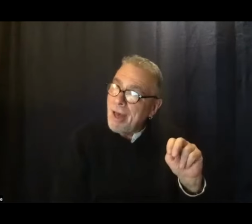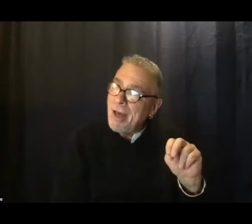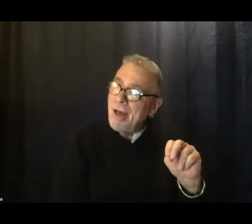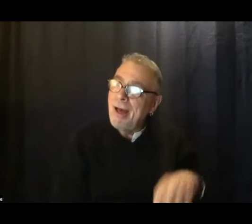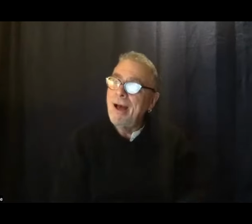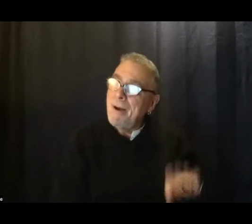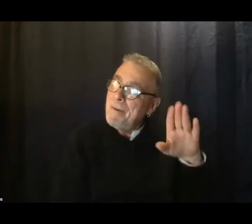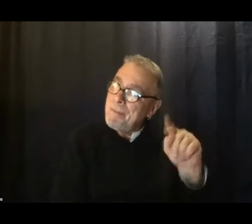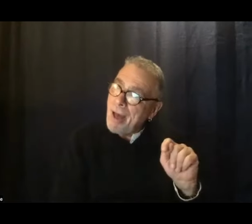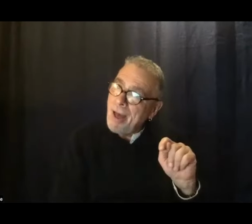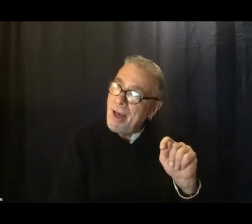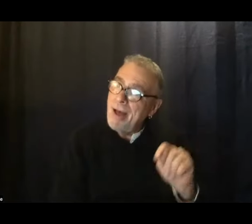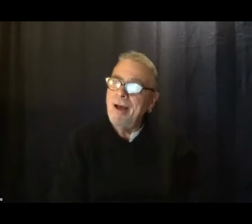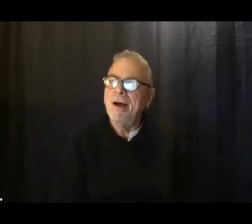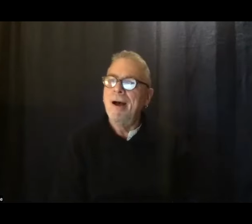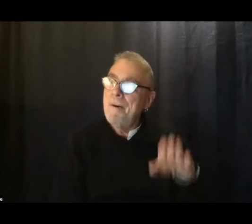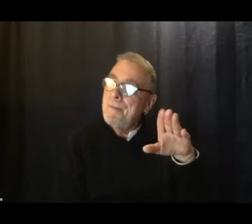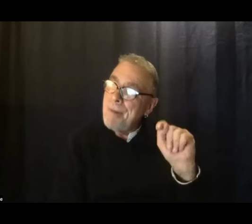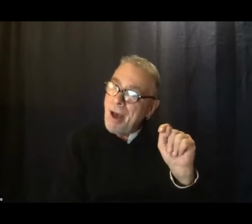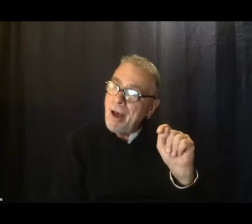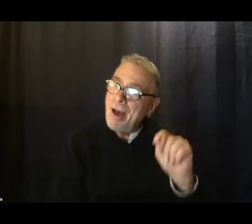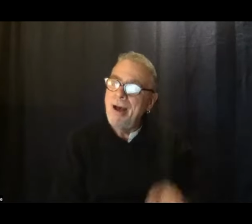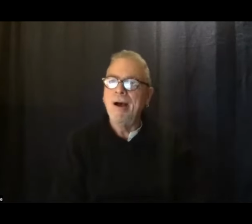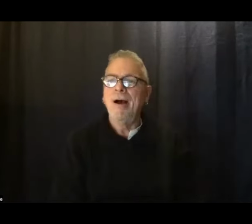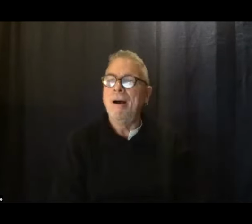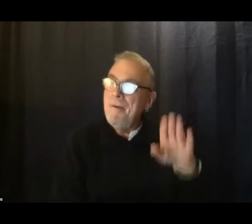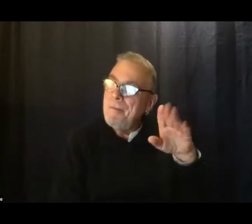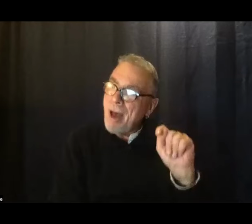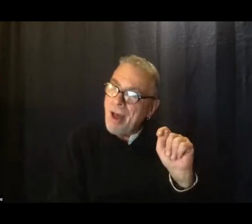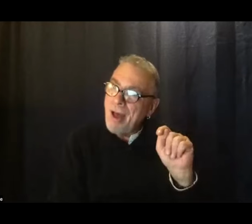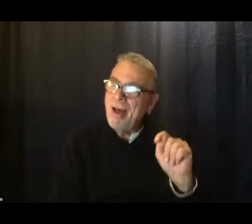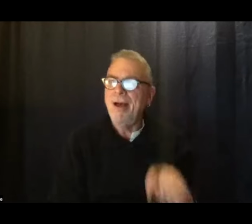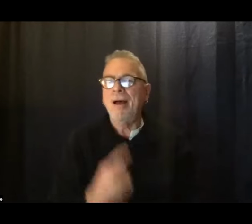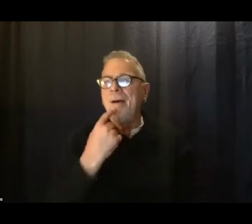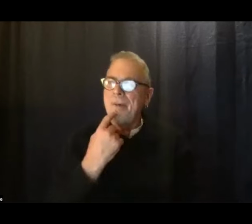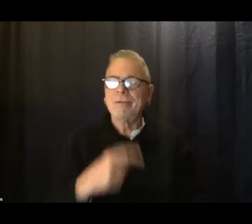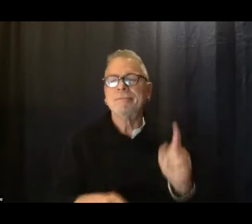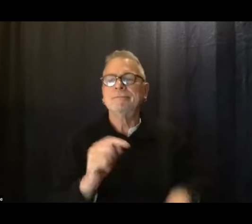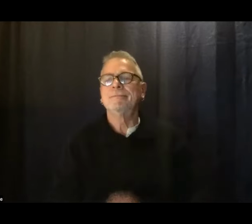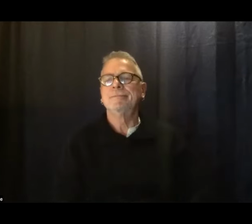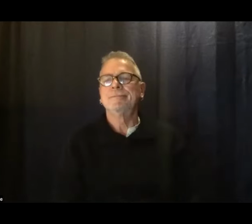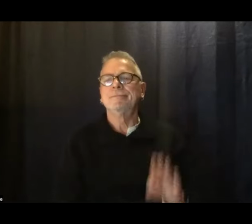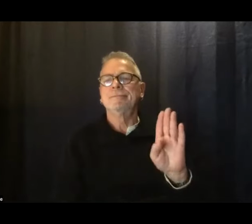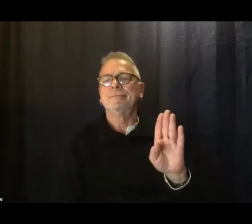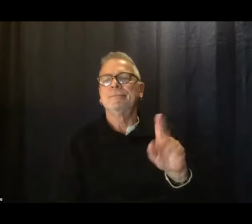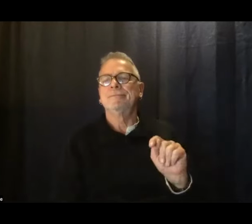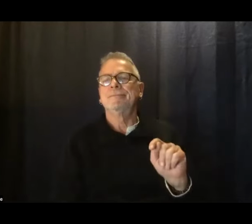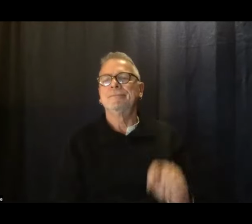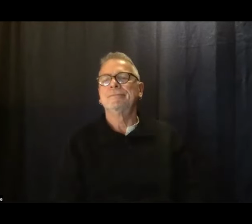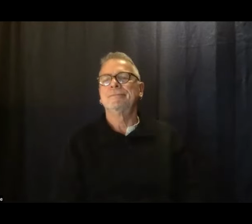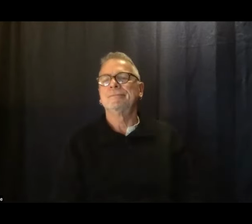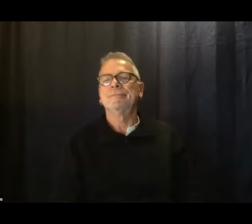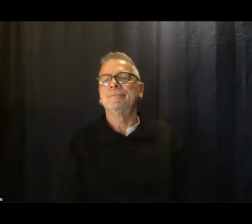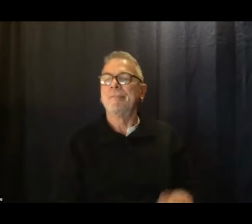You still move your head, but right, you have to include the non-manual signs. That 5th parameter is absolutely key, but